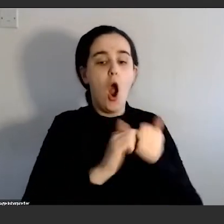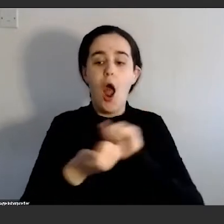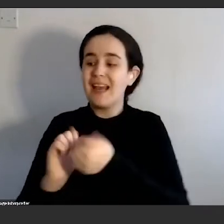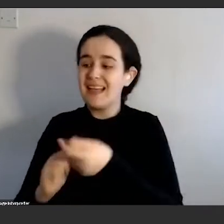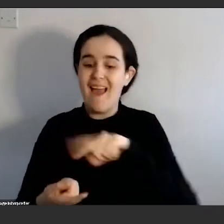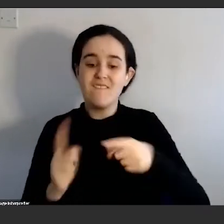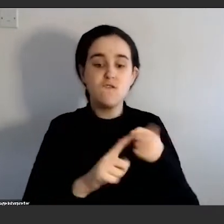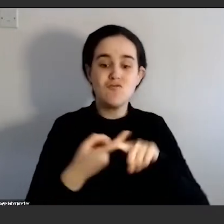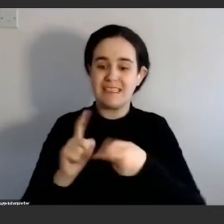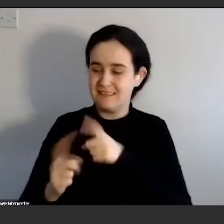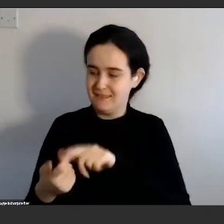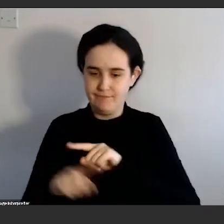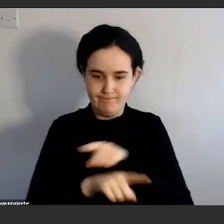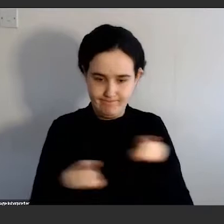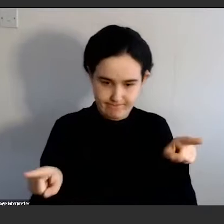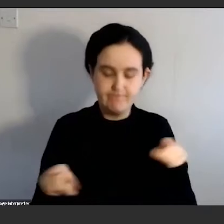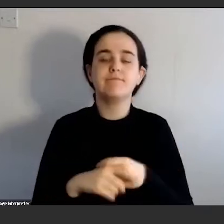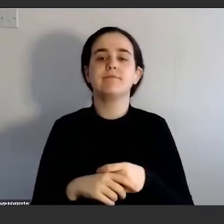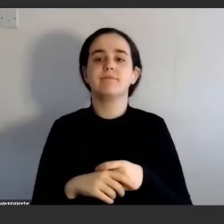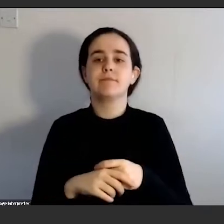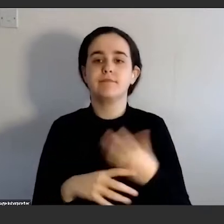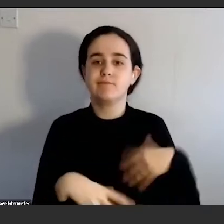Disability is part of the human condition.